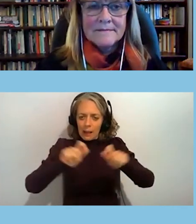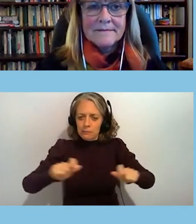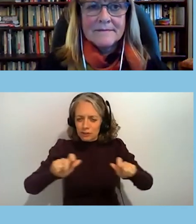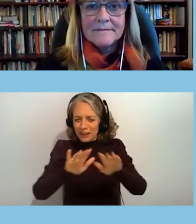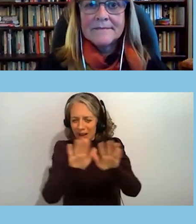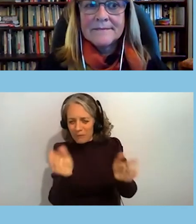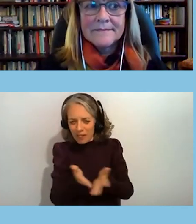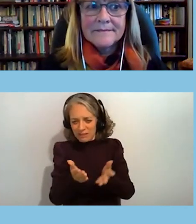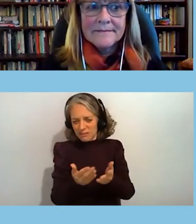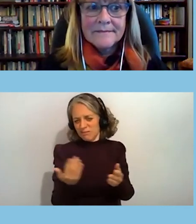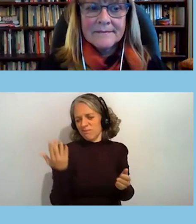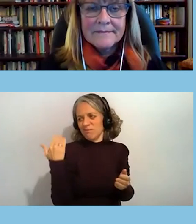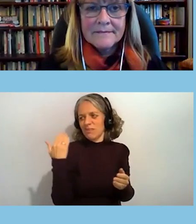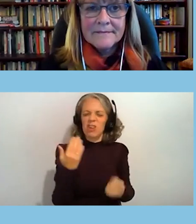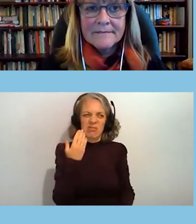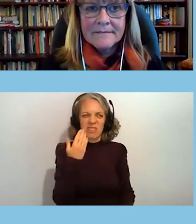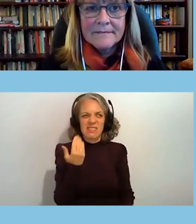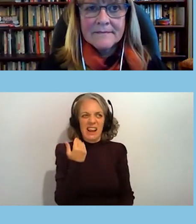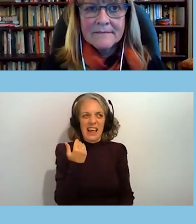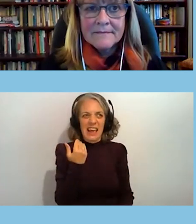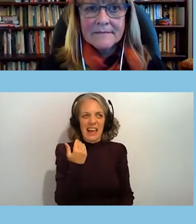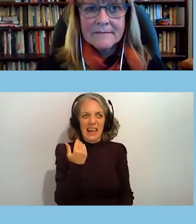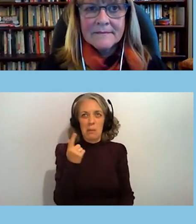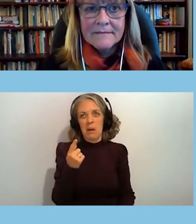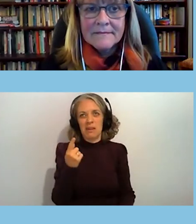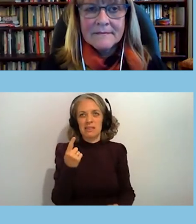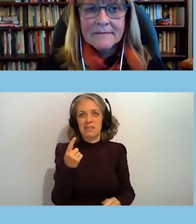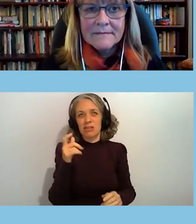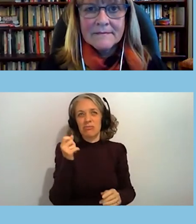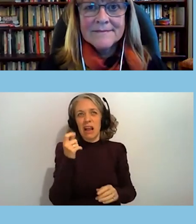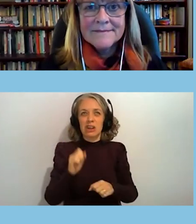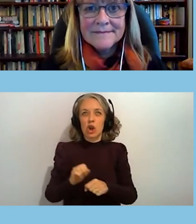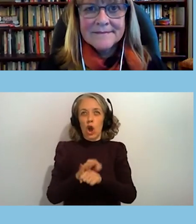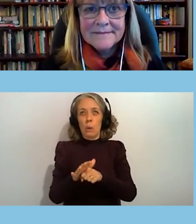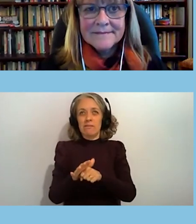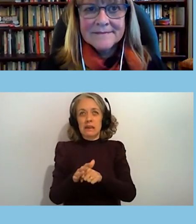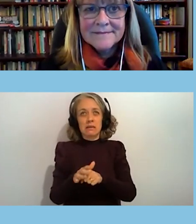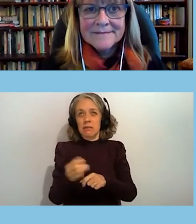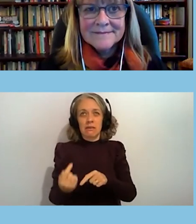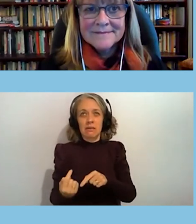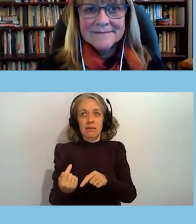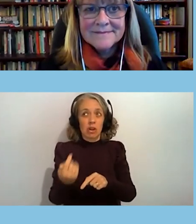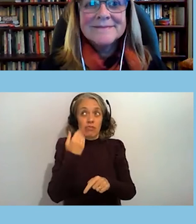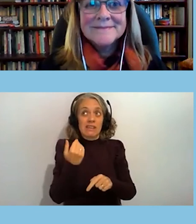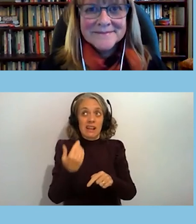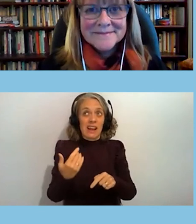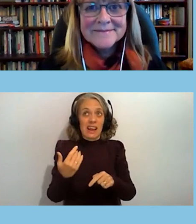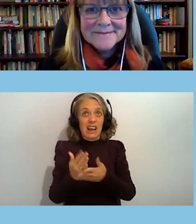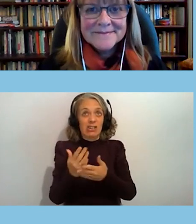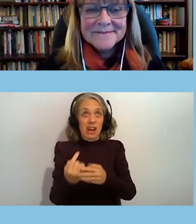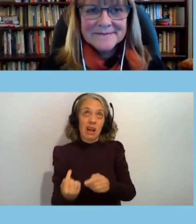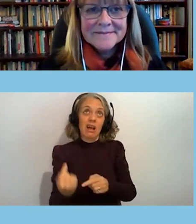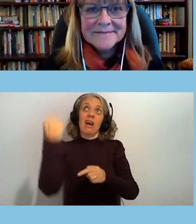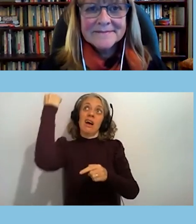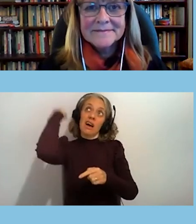a couple of years ago, I say recently, but we've been in this COVID bubble, so recently it seems longer, shorter than